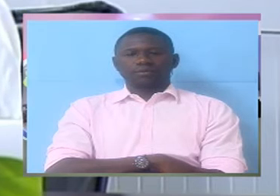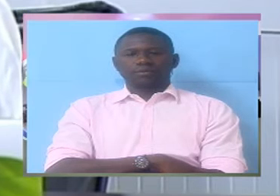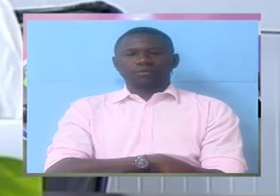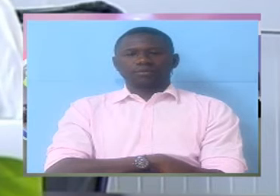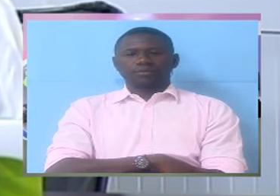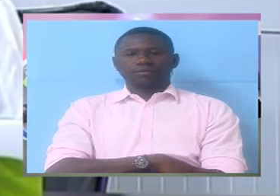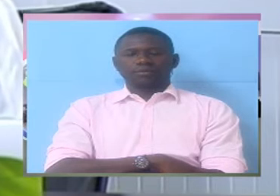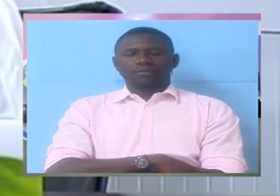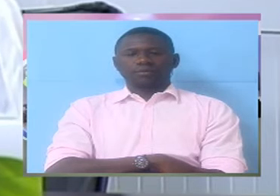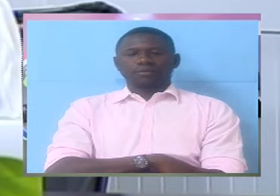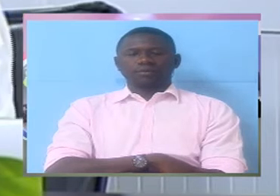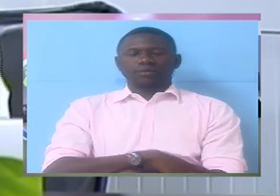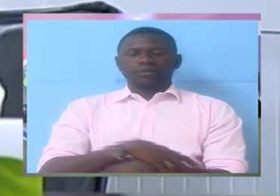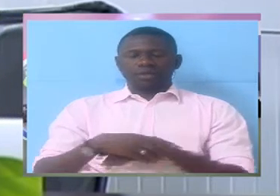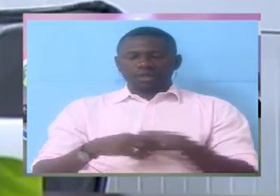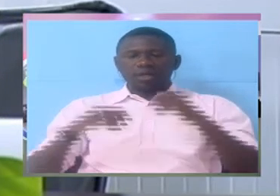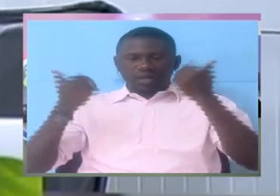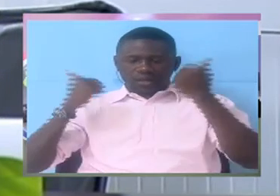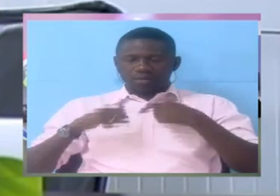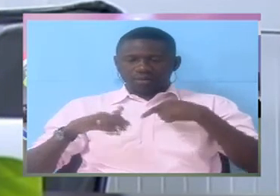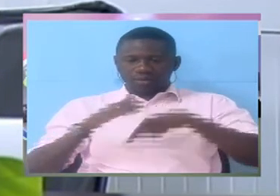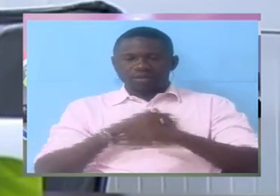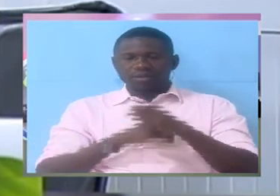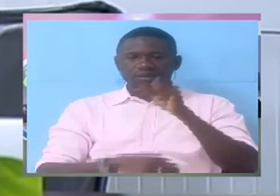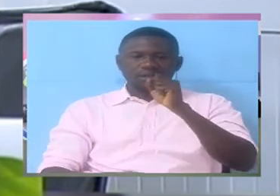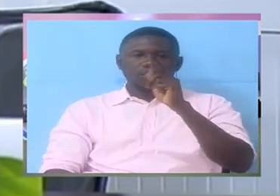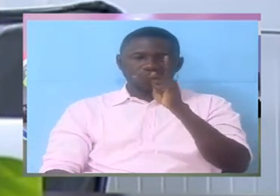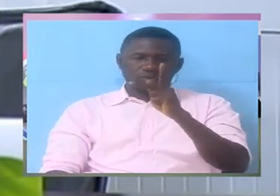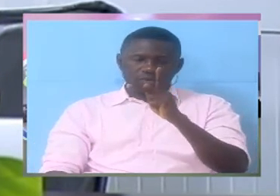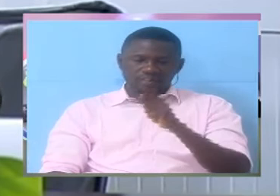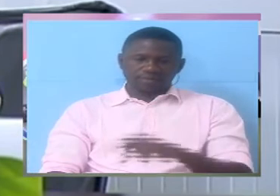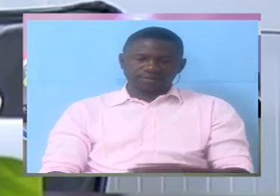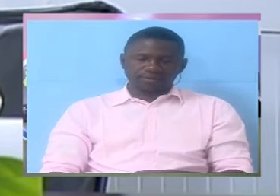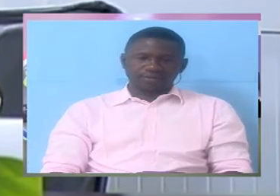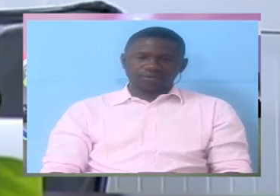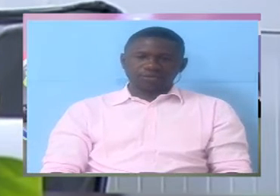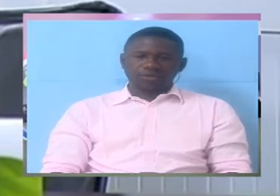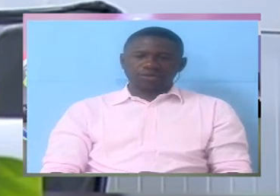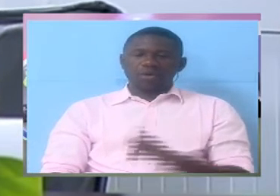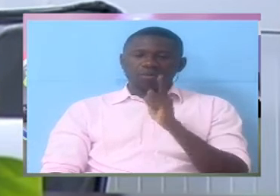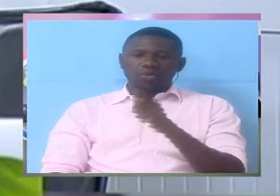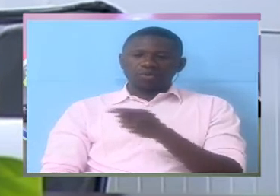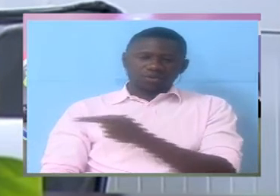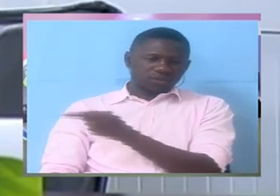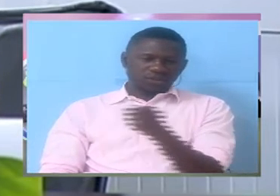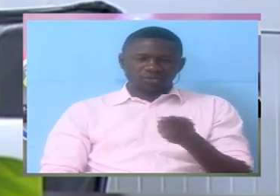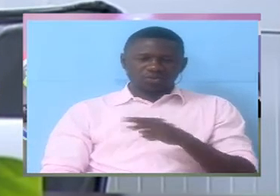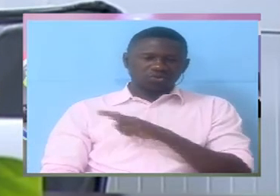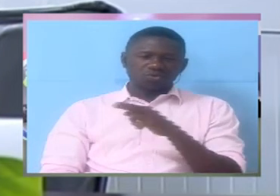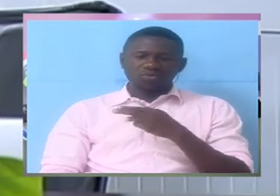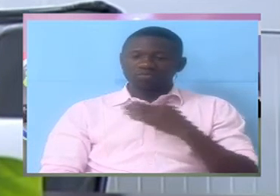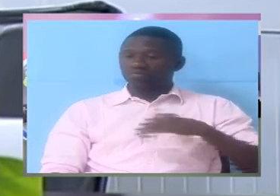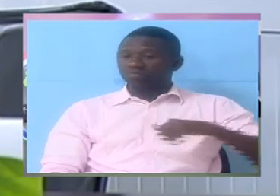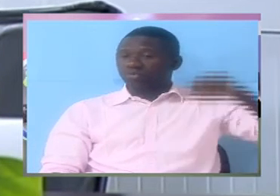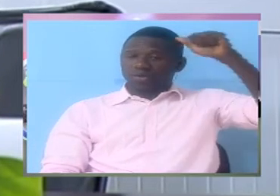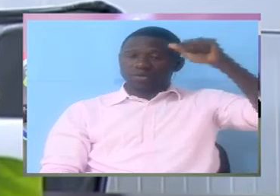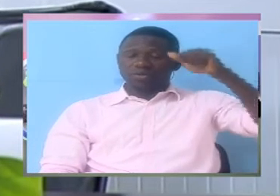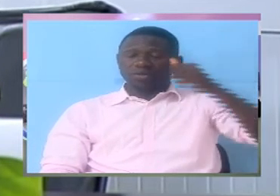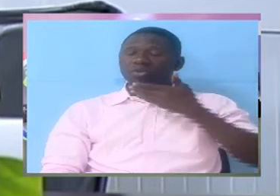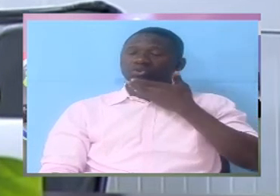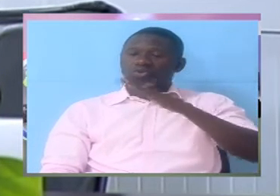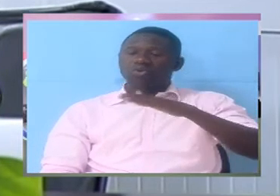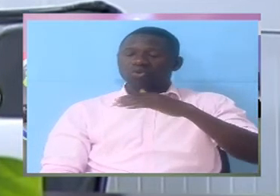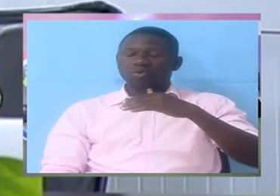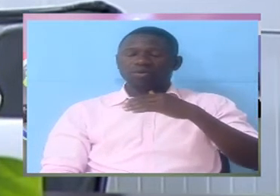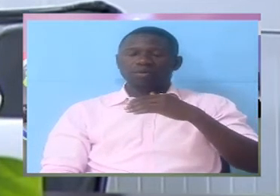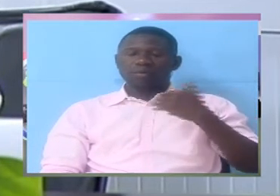Serekunda lem safo. It was in Serekunda, as I can say. But nyun manke kebalt. But these were young people, they